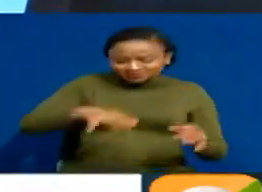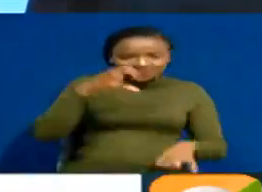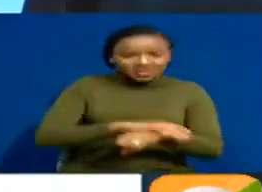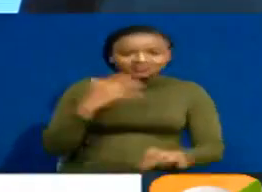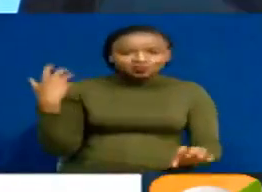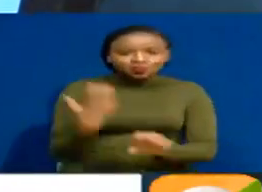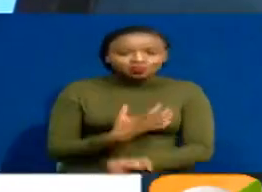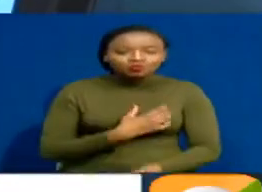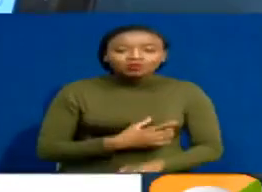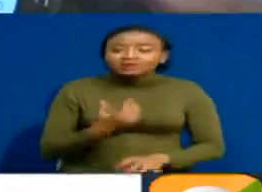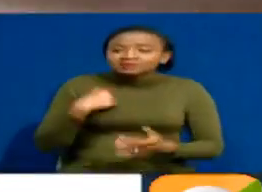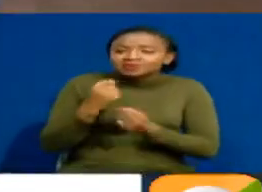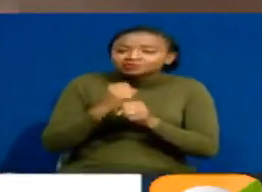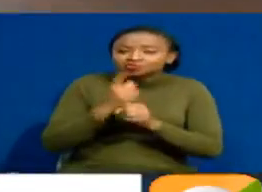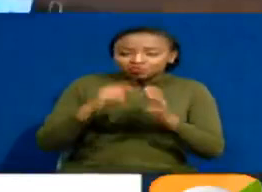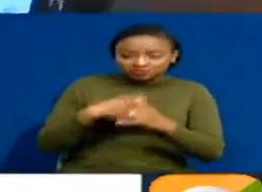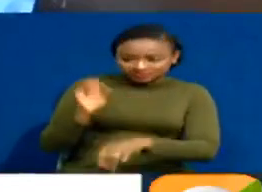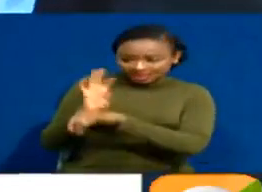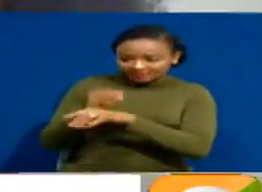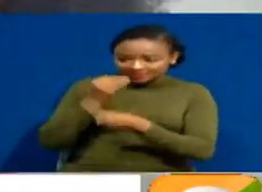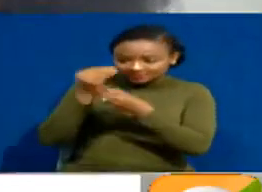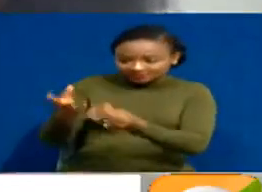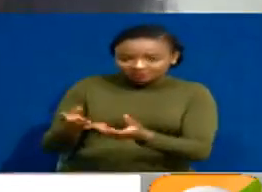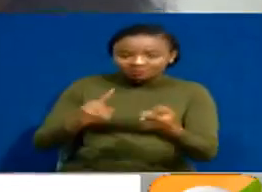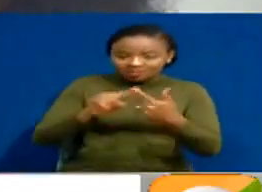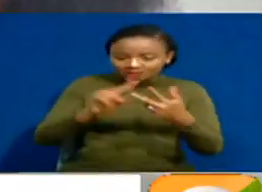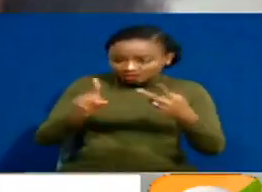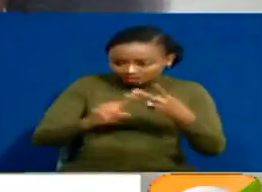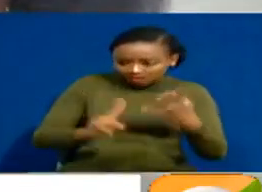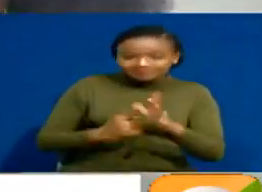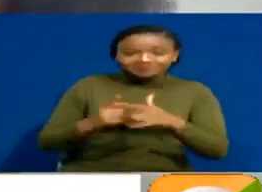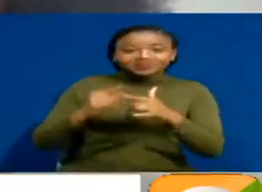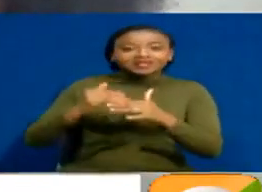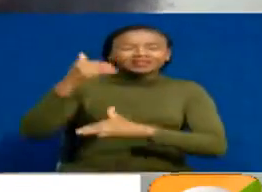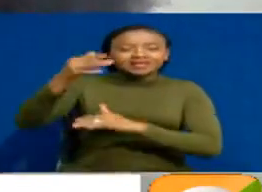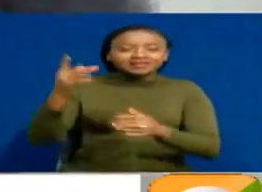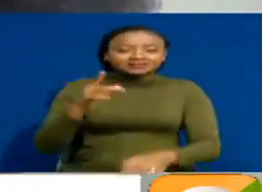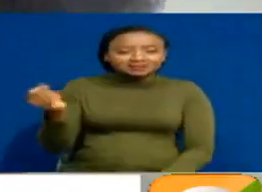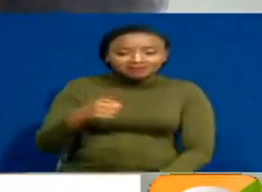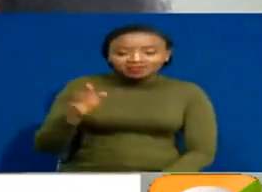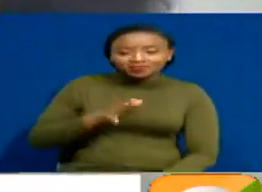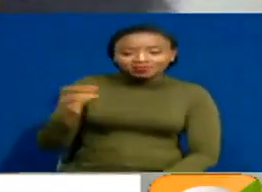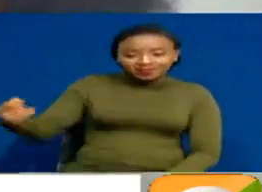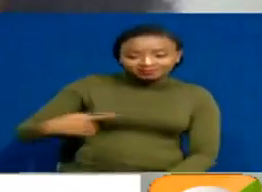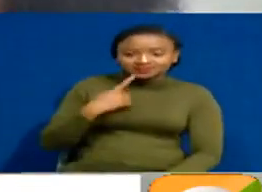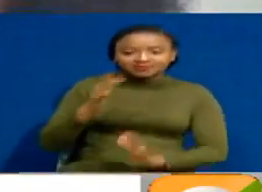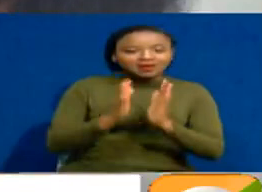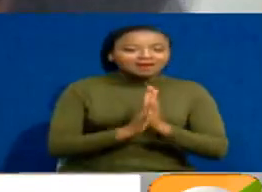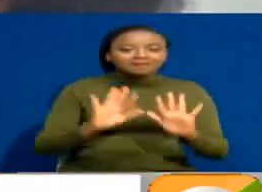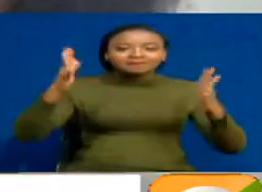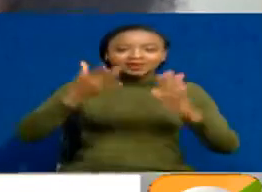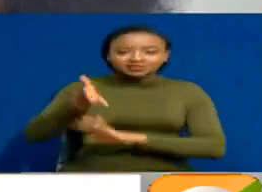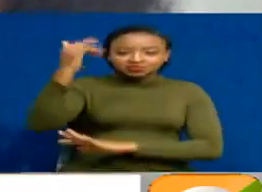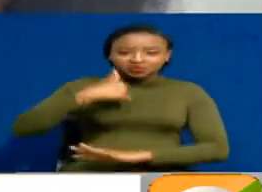do? Nikamwambia fanya hivi na hivi, 1 2 3. Like the next month, huyo mwanamke alikuja akaniambia, praise God, I'm